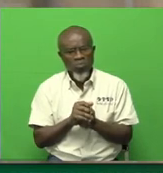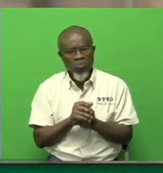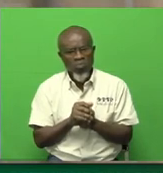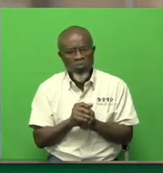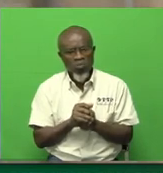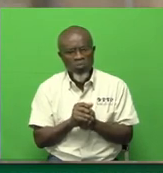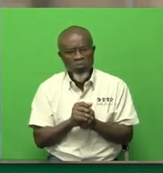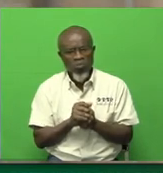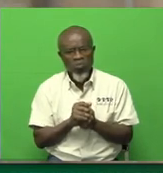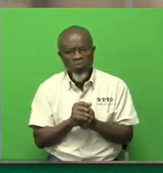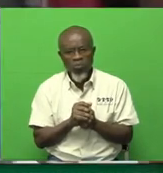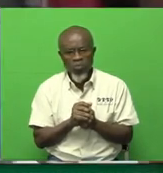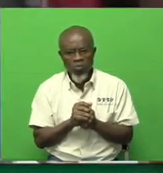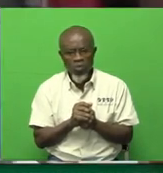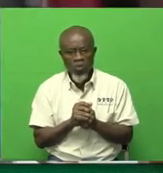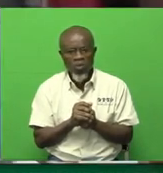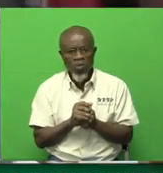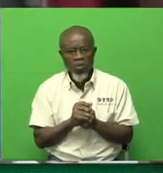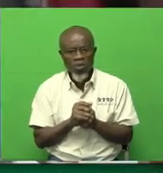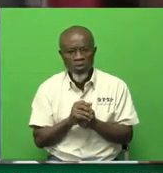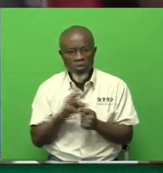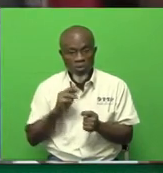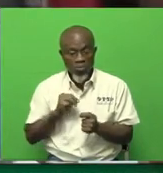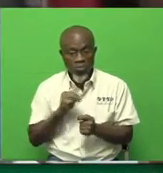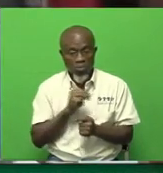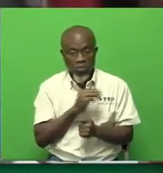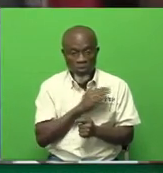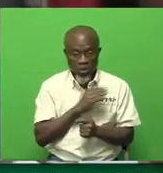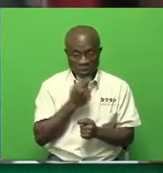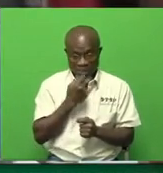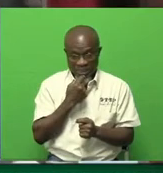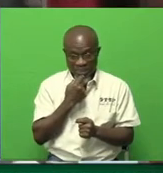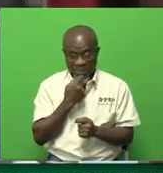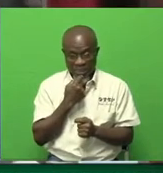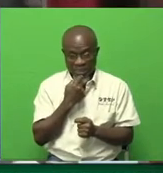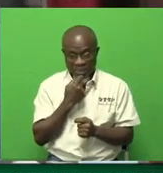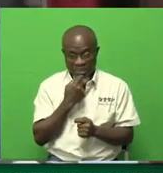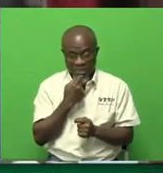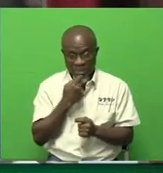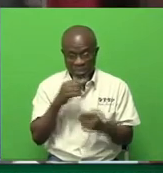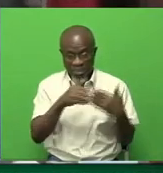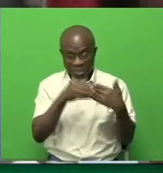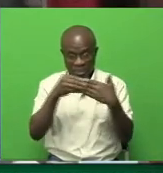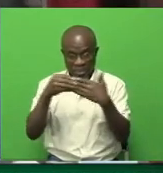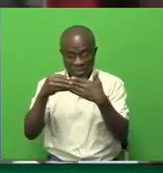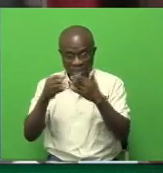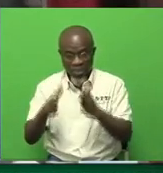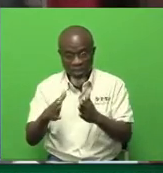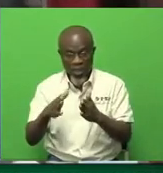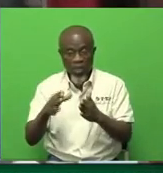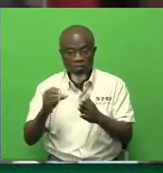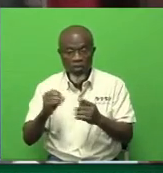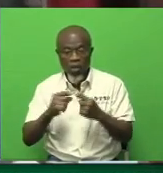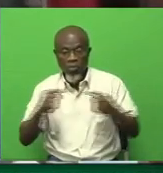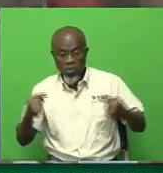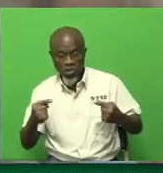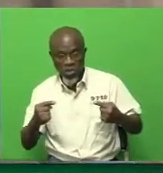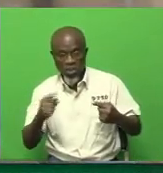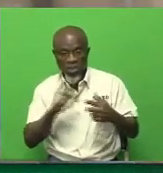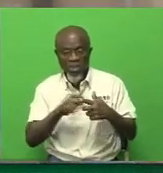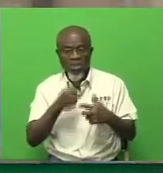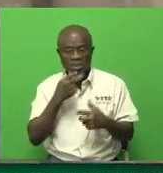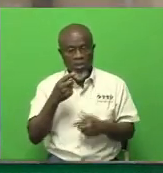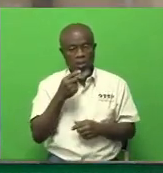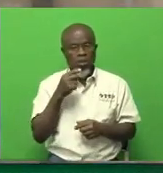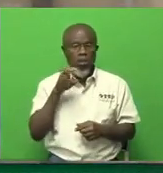overruled remember sir the leader the opposition and then said she thank you thank you very much